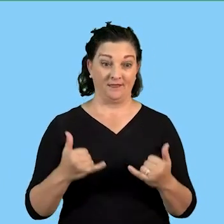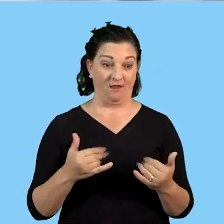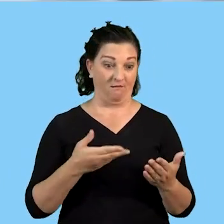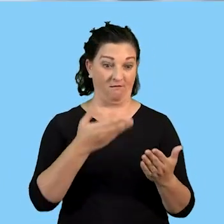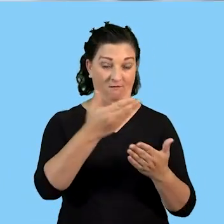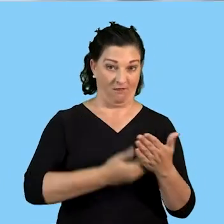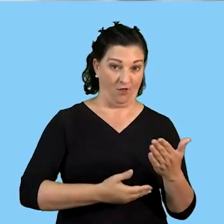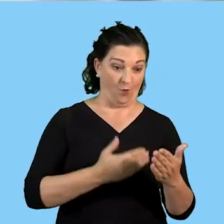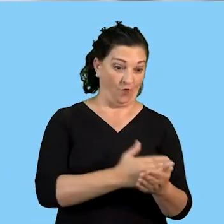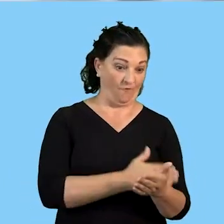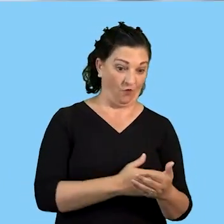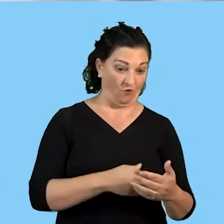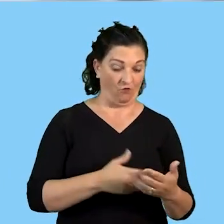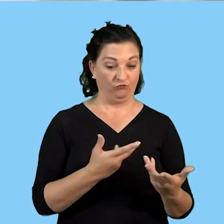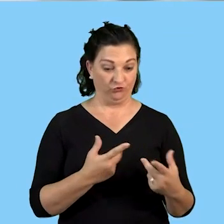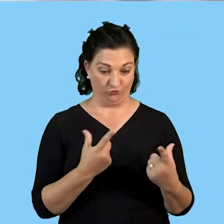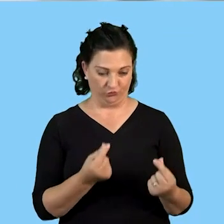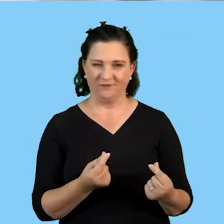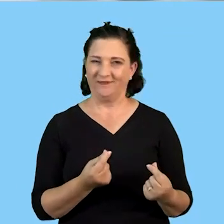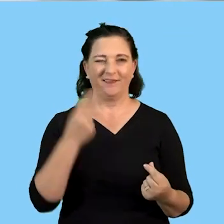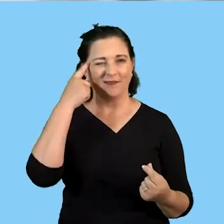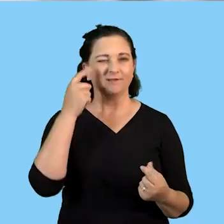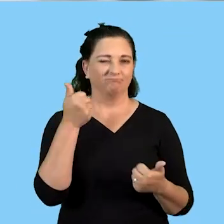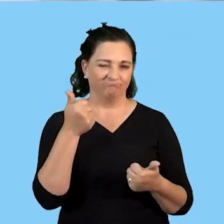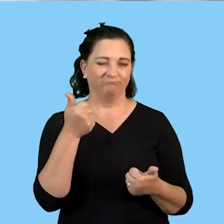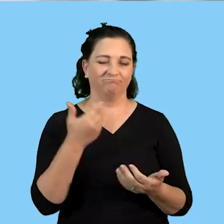activities. Now, before we start